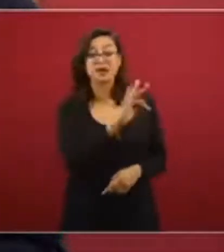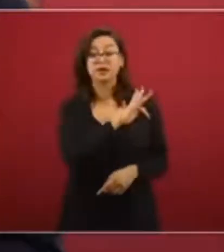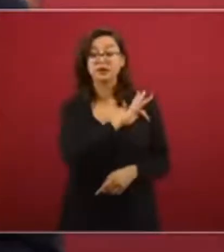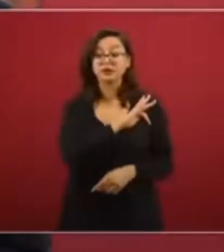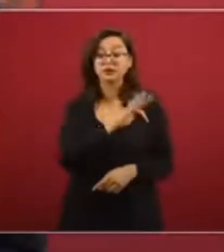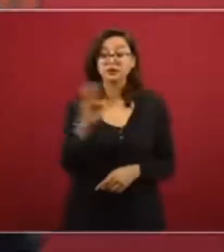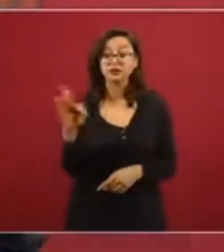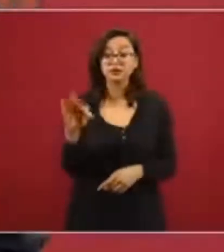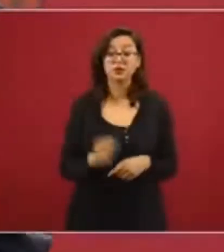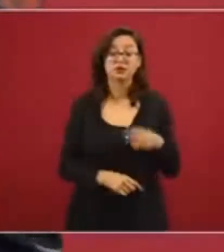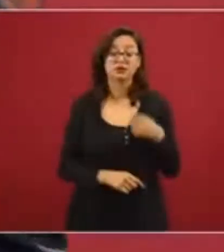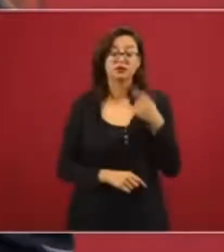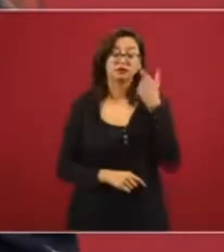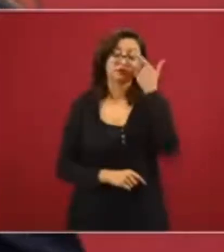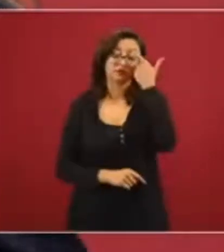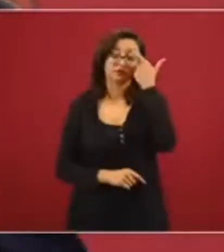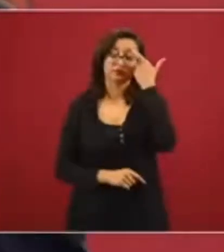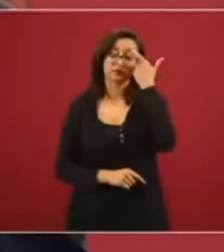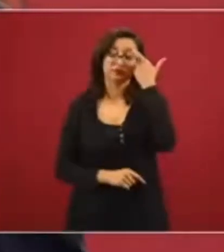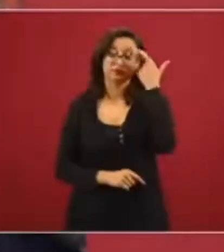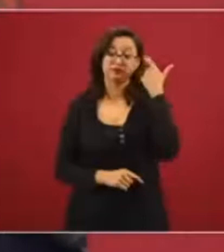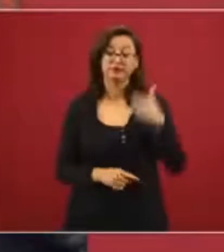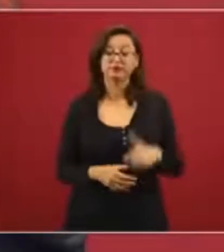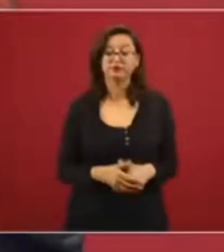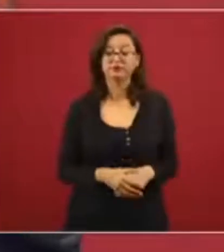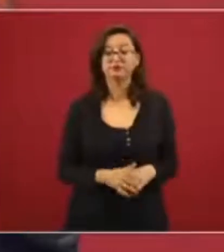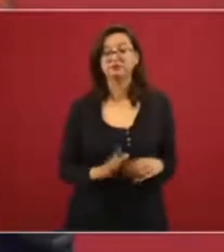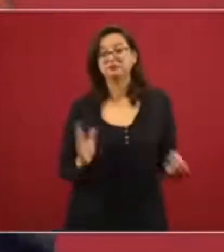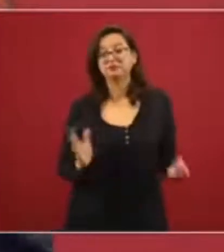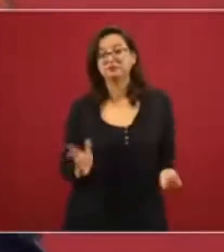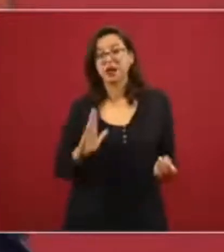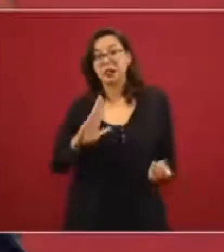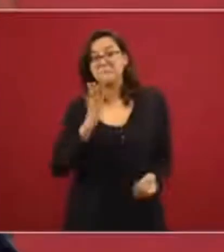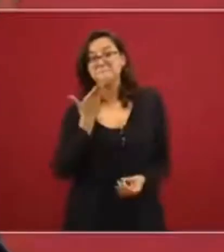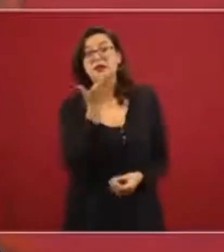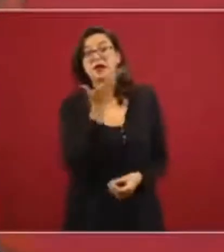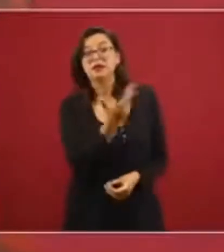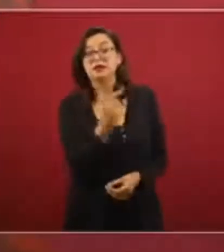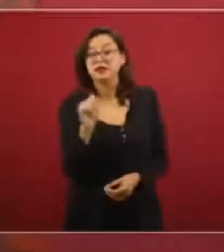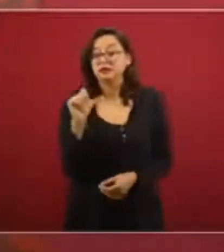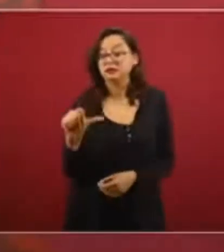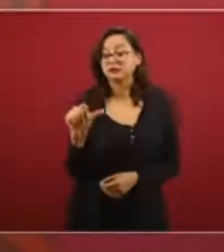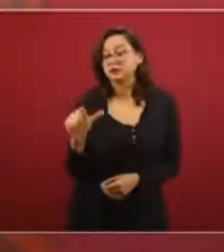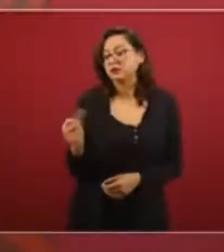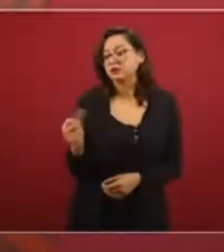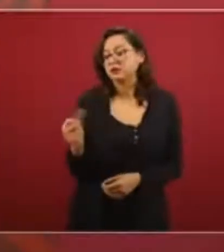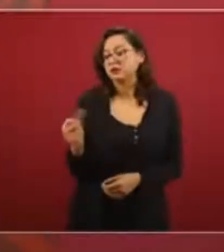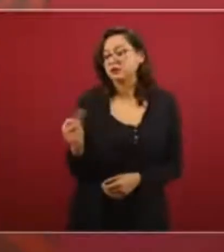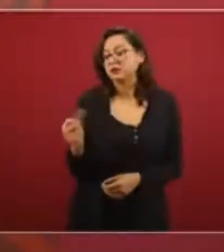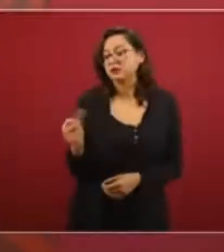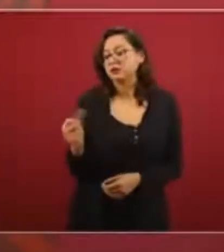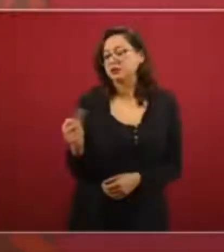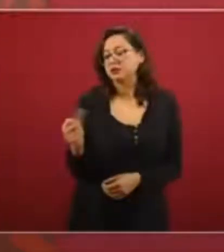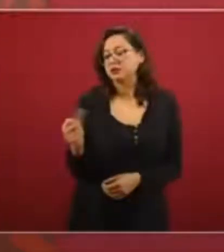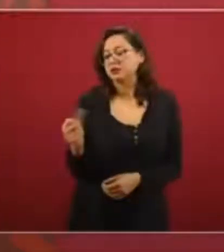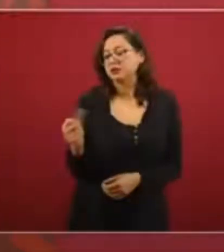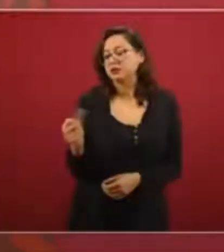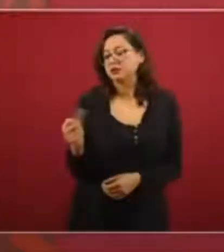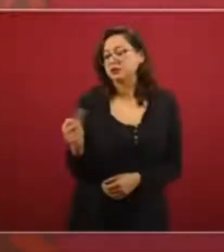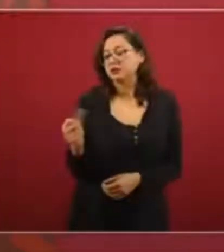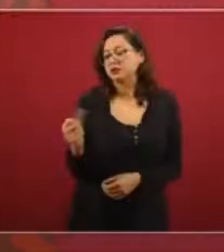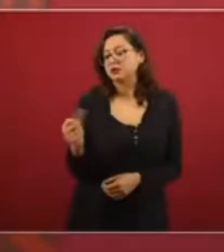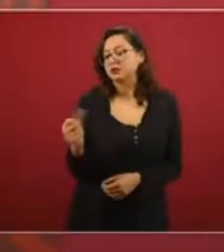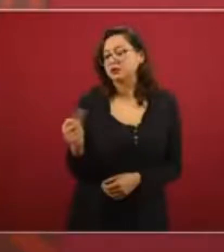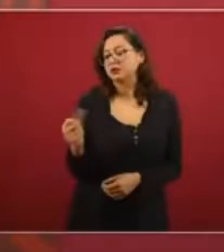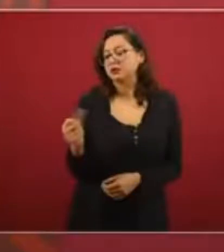Si se solicitara el 16 de septiembre, ya no. Ya en todo este... He says it has to